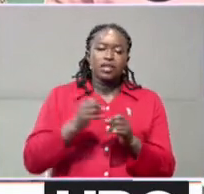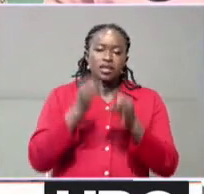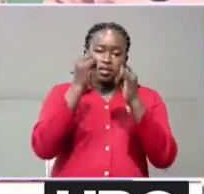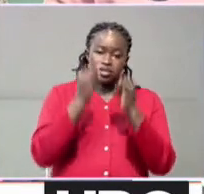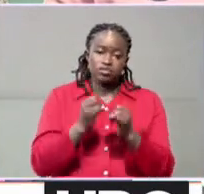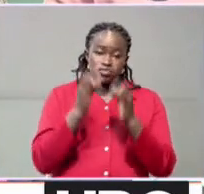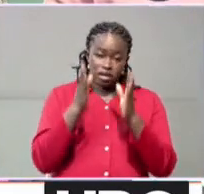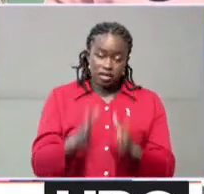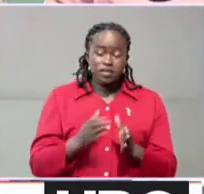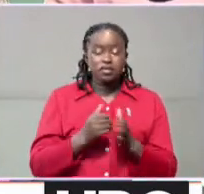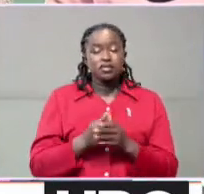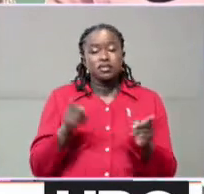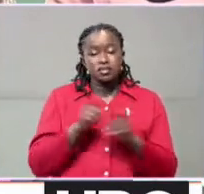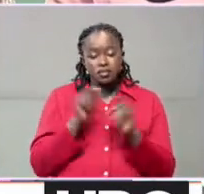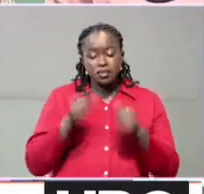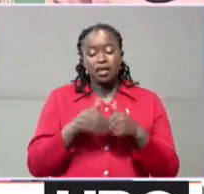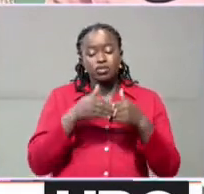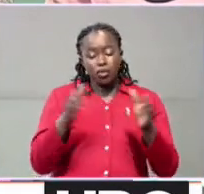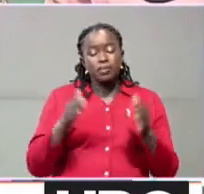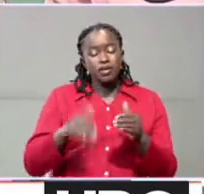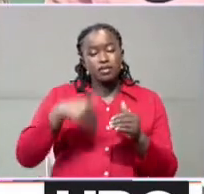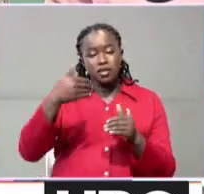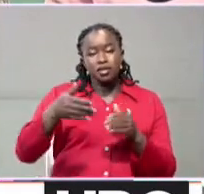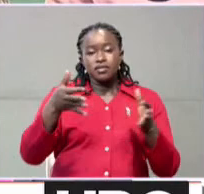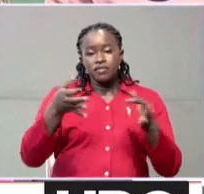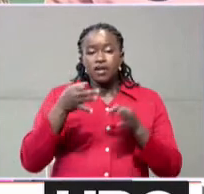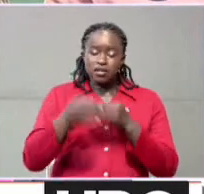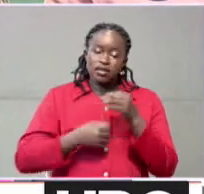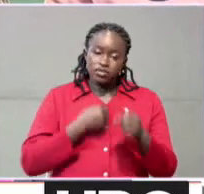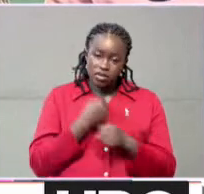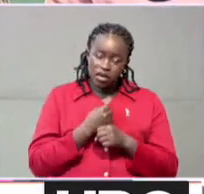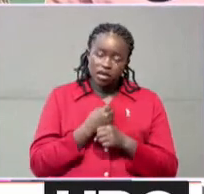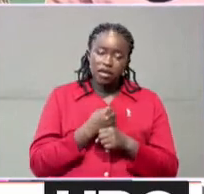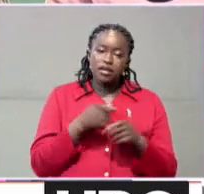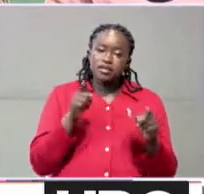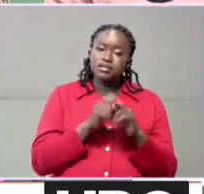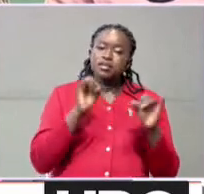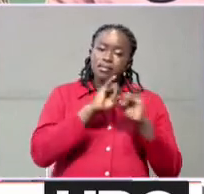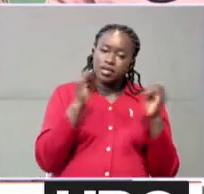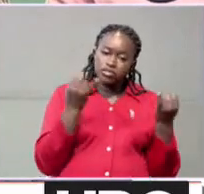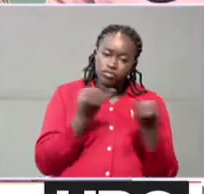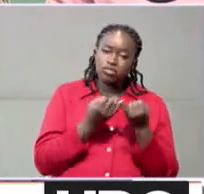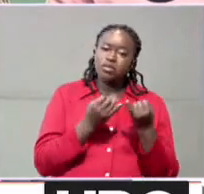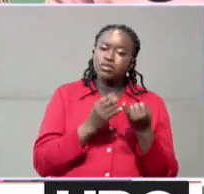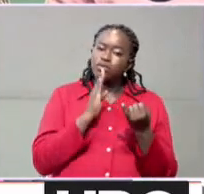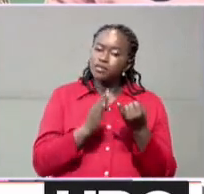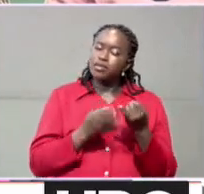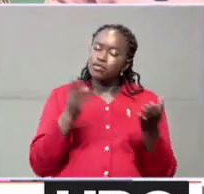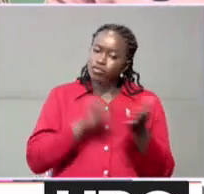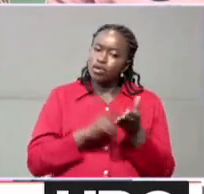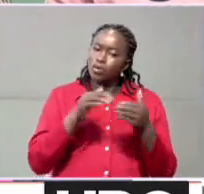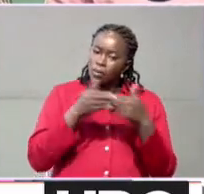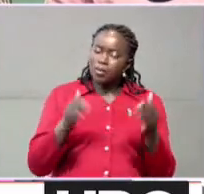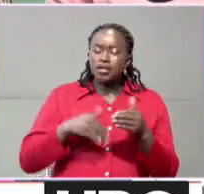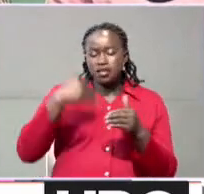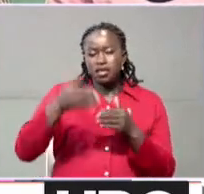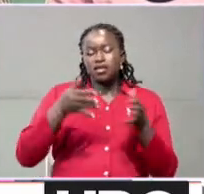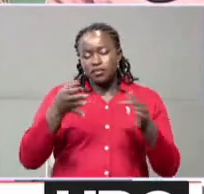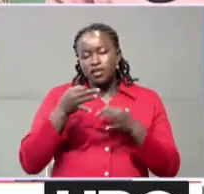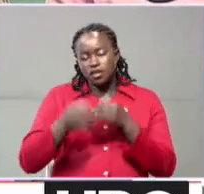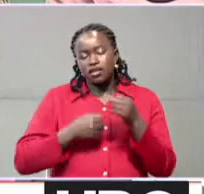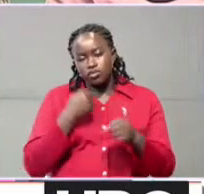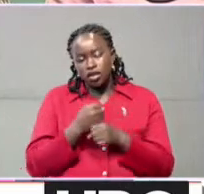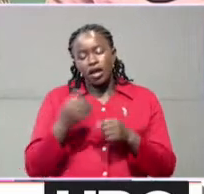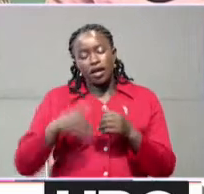they can open in the next financial year to also the institution to be reopened immediately for the next financial year next